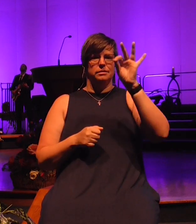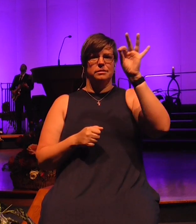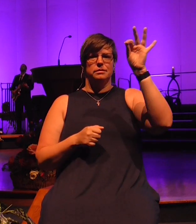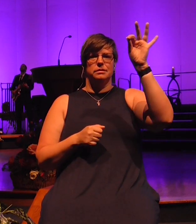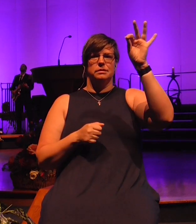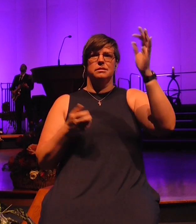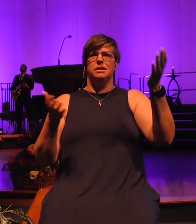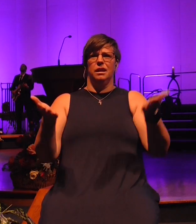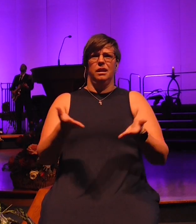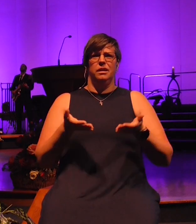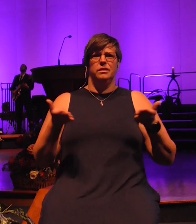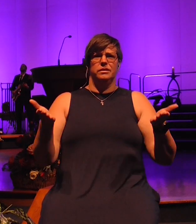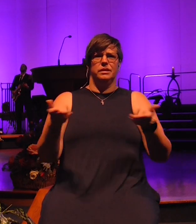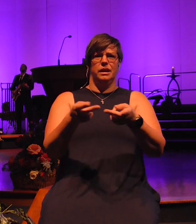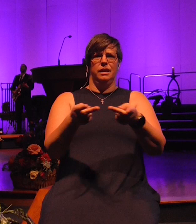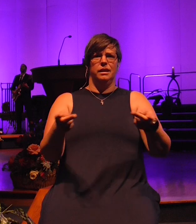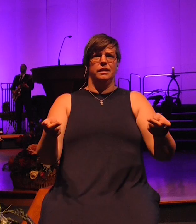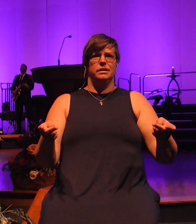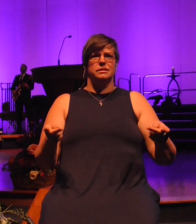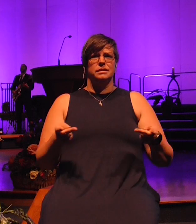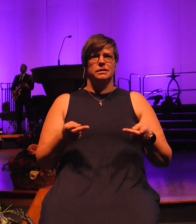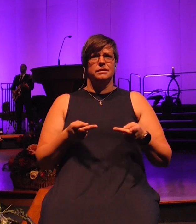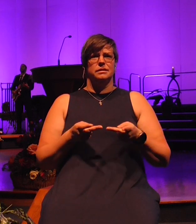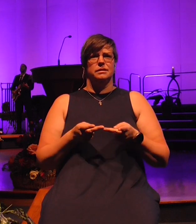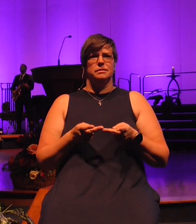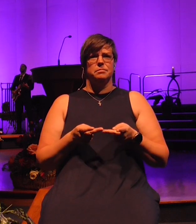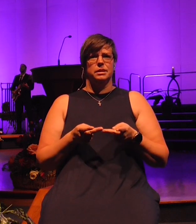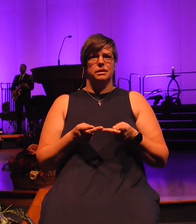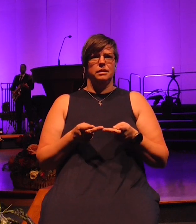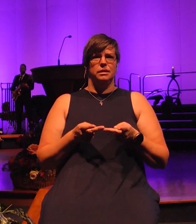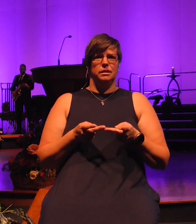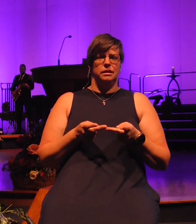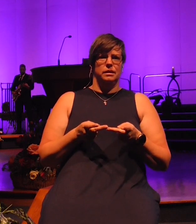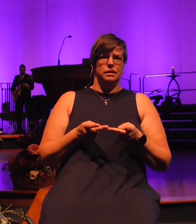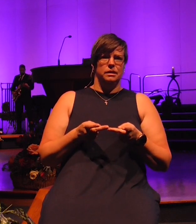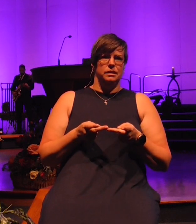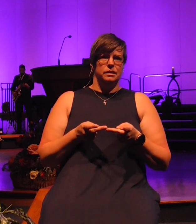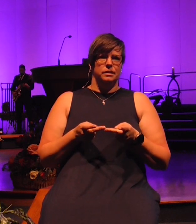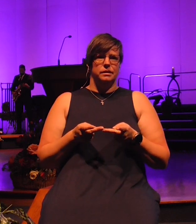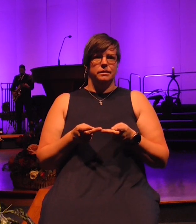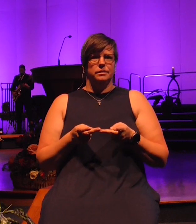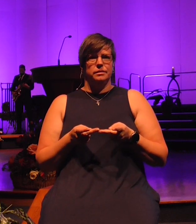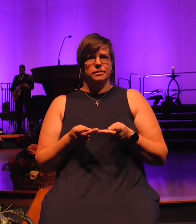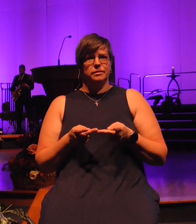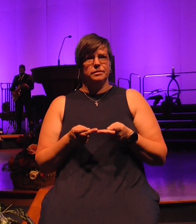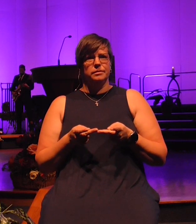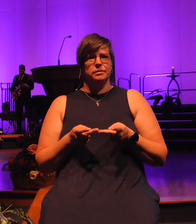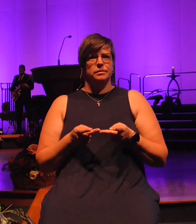Surely the presence of God is in this place.